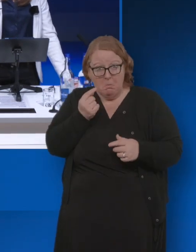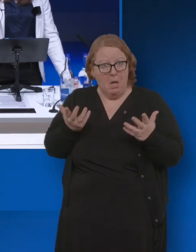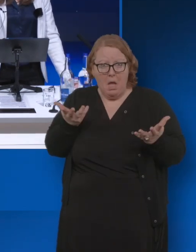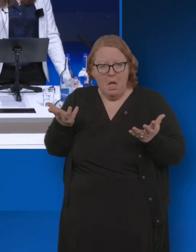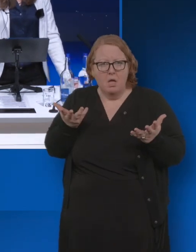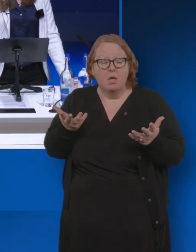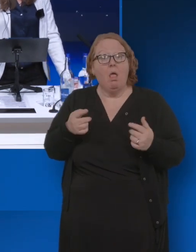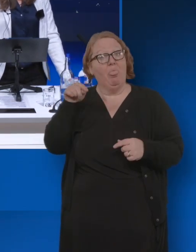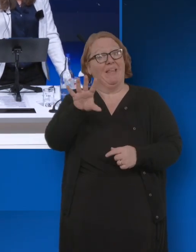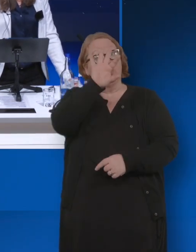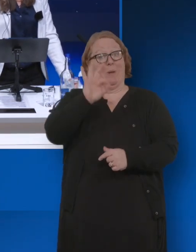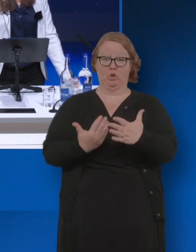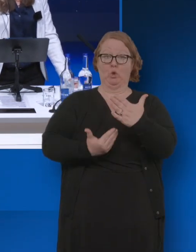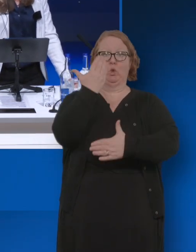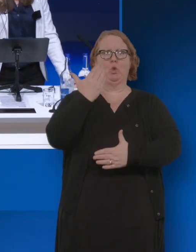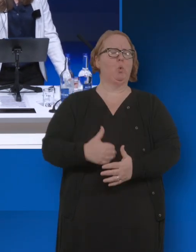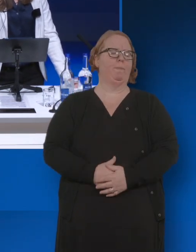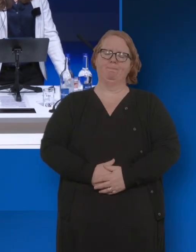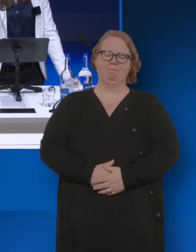is this is not a new question.